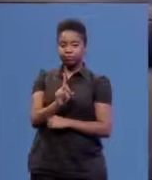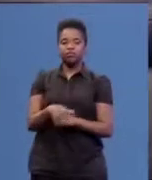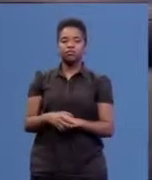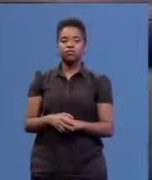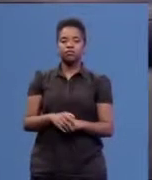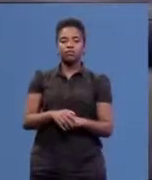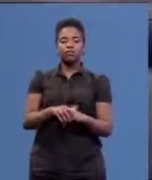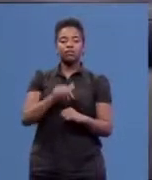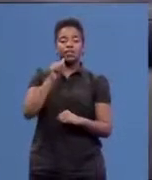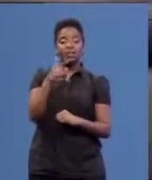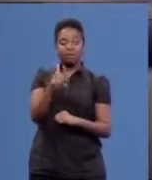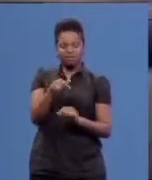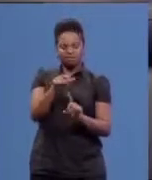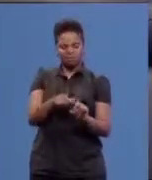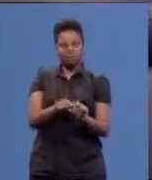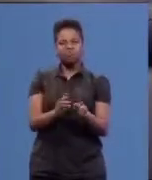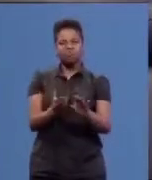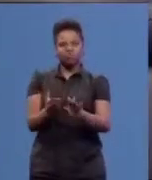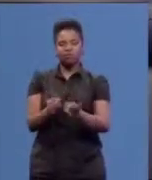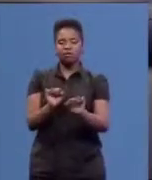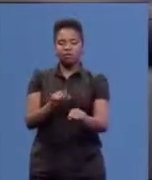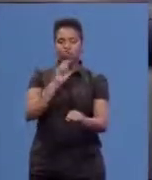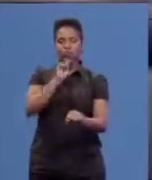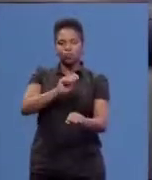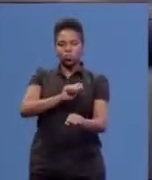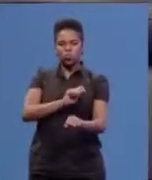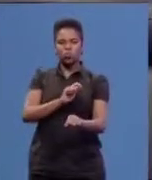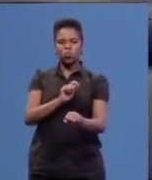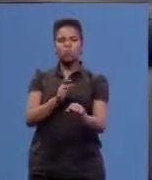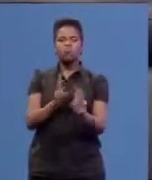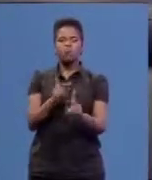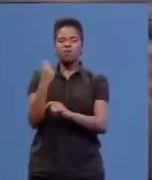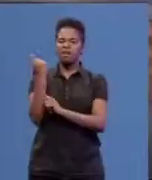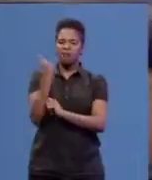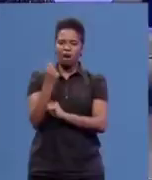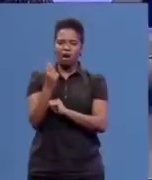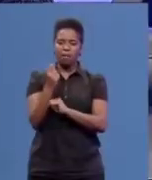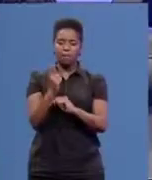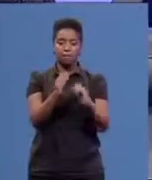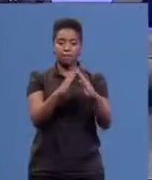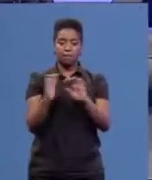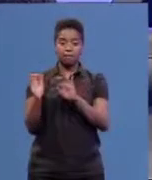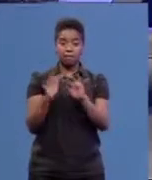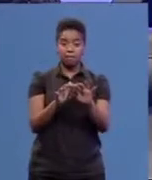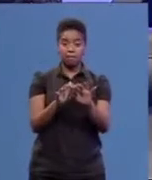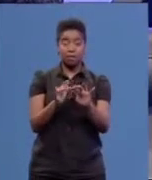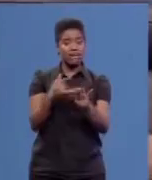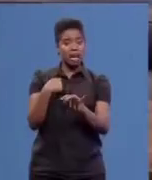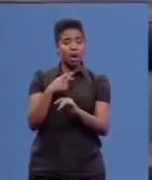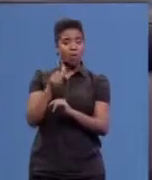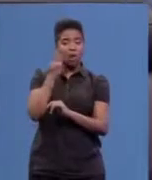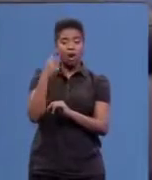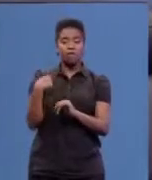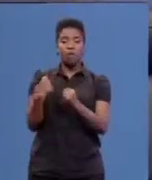kwatata ivaliwe. And I think into ebimandi is that abantu baya cooperate generally elalini. Ivalwe for imoto okanye for abantu bahambayo? No, for